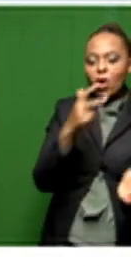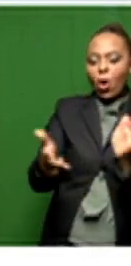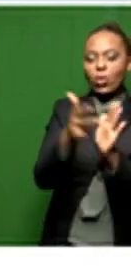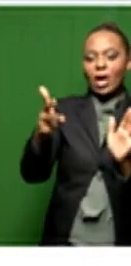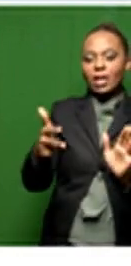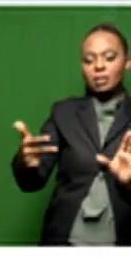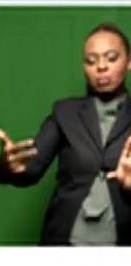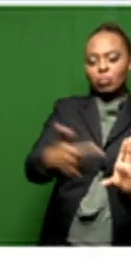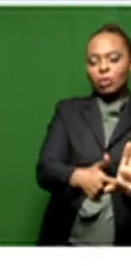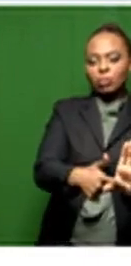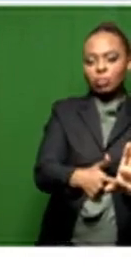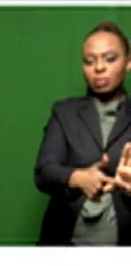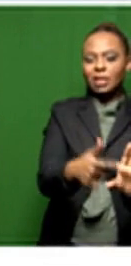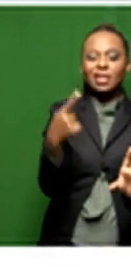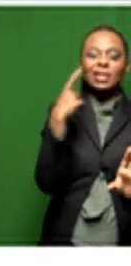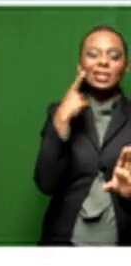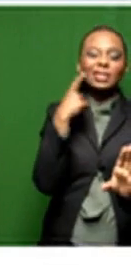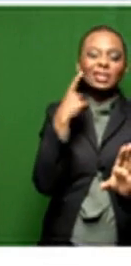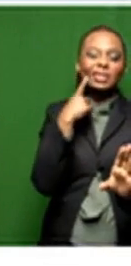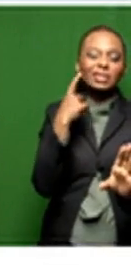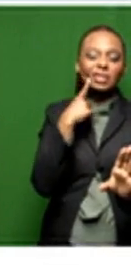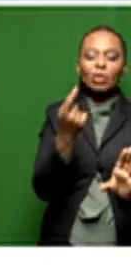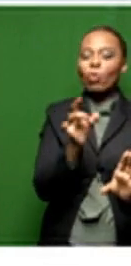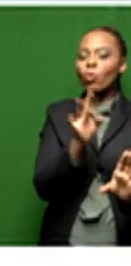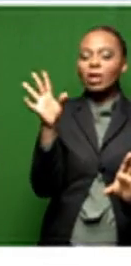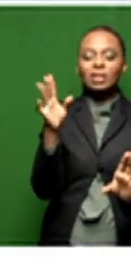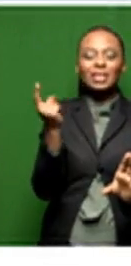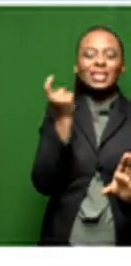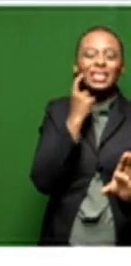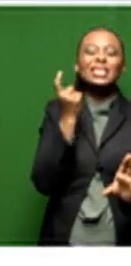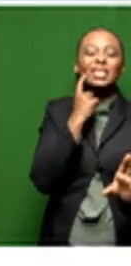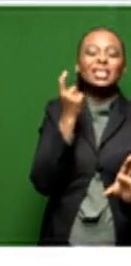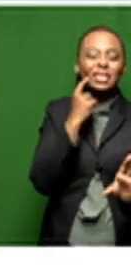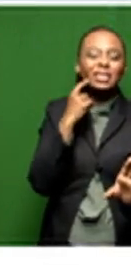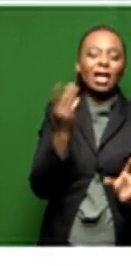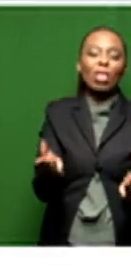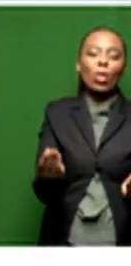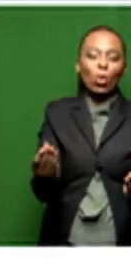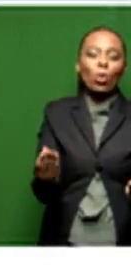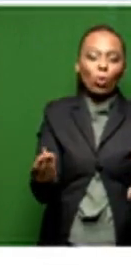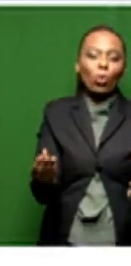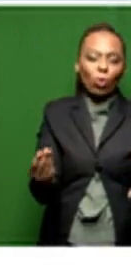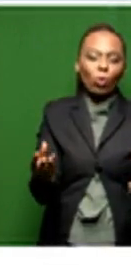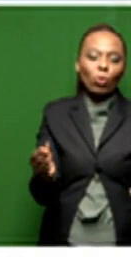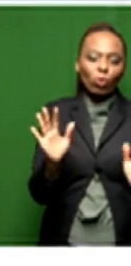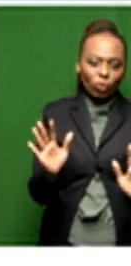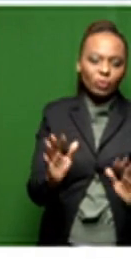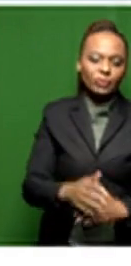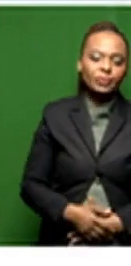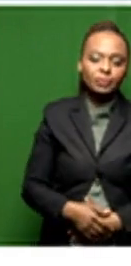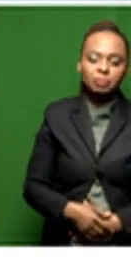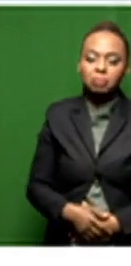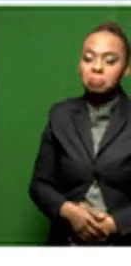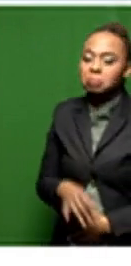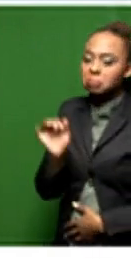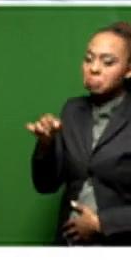that easy. It's one of the easiest payment mechanisms, seamless payment mechanism out there today. And I understand